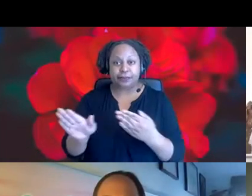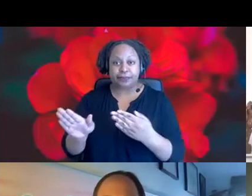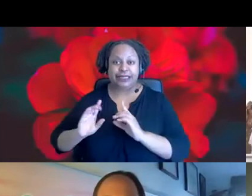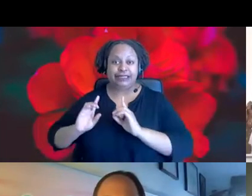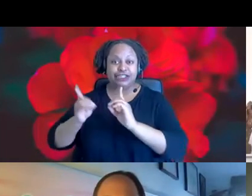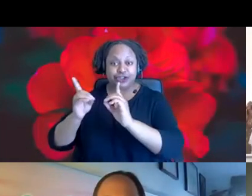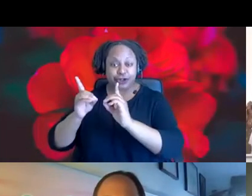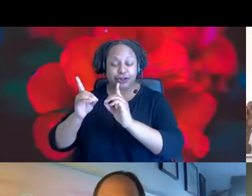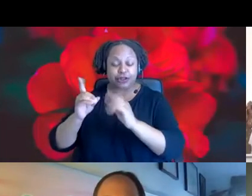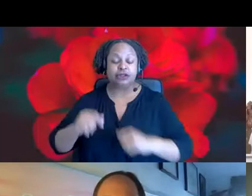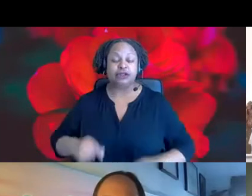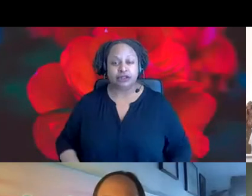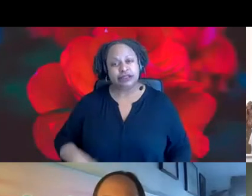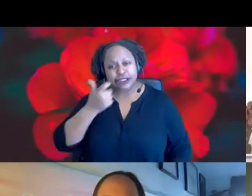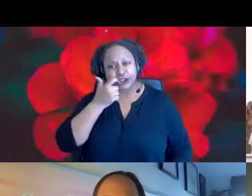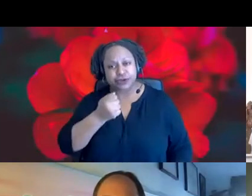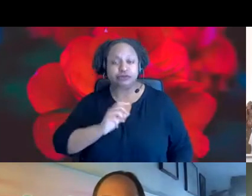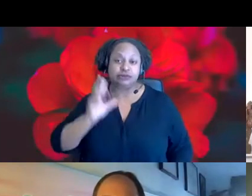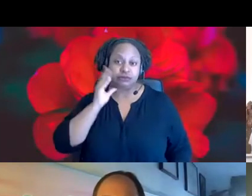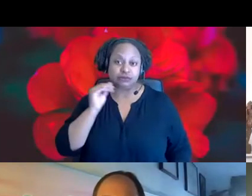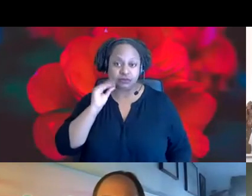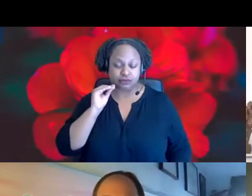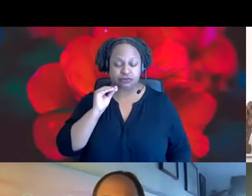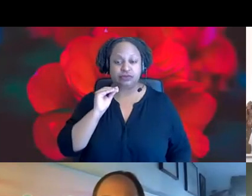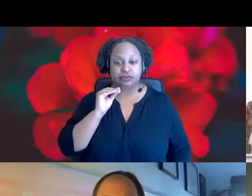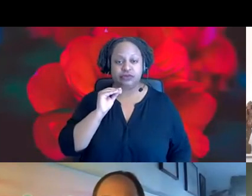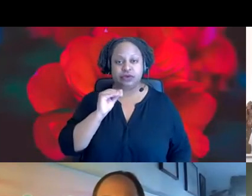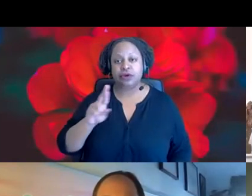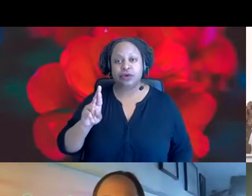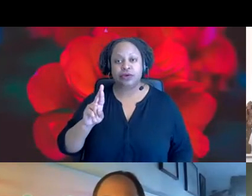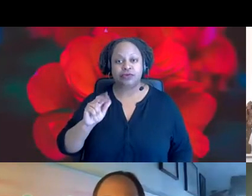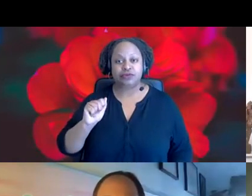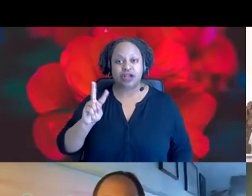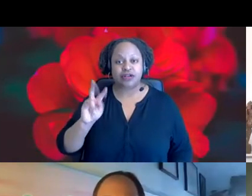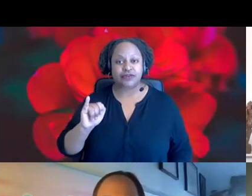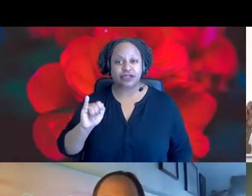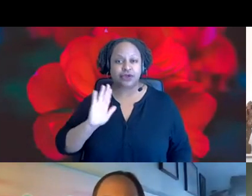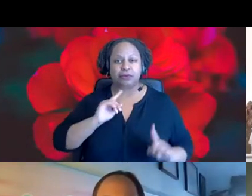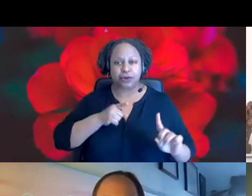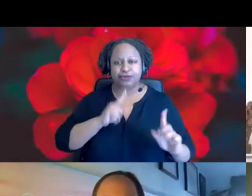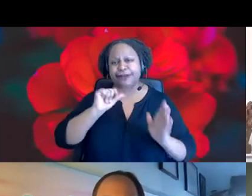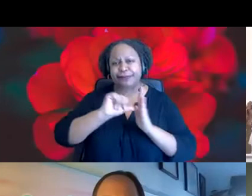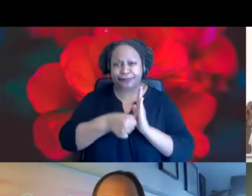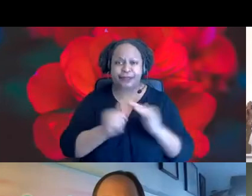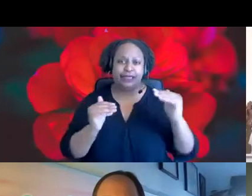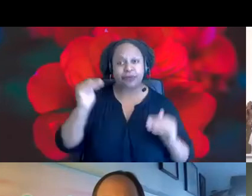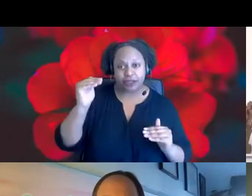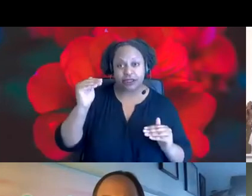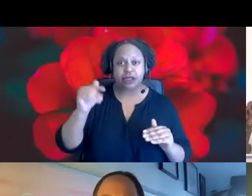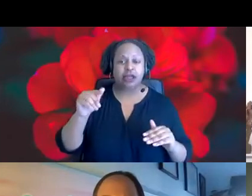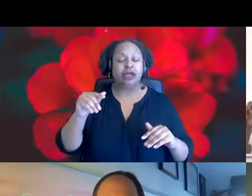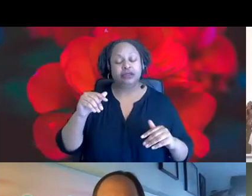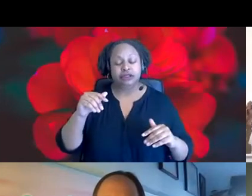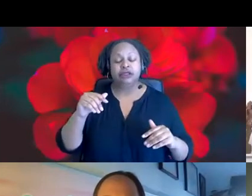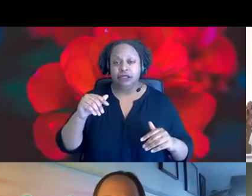been interesting in that, to your point, Ravi, it alleviates some of the inequities, but it also highlights other inequities.